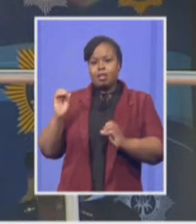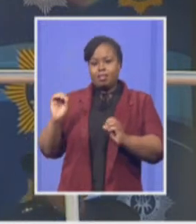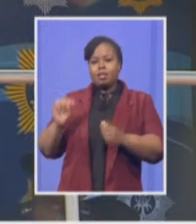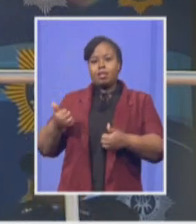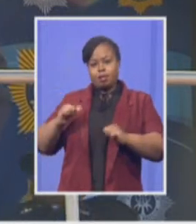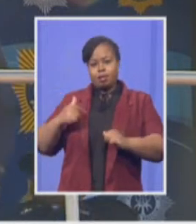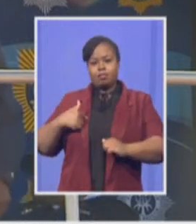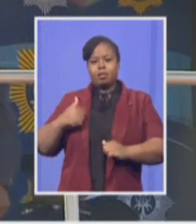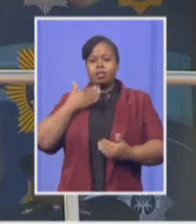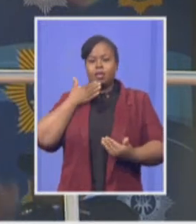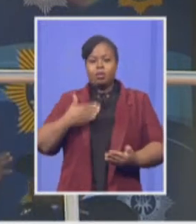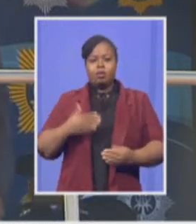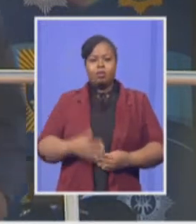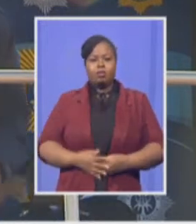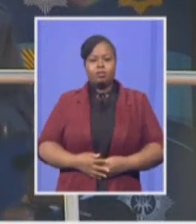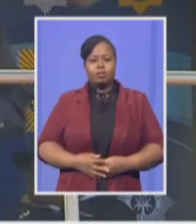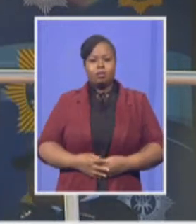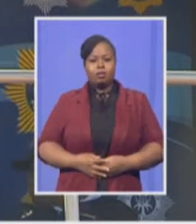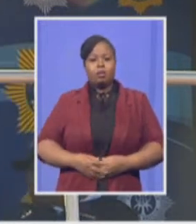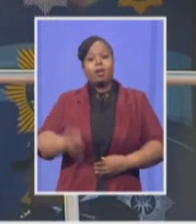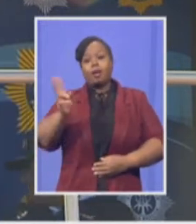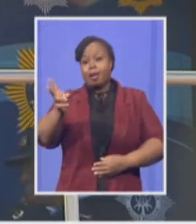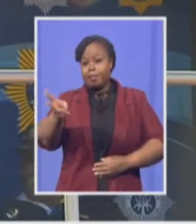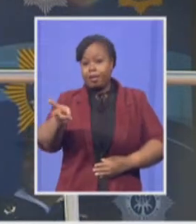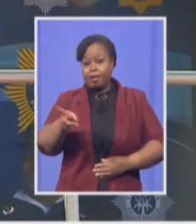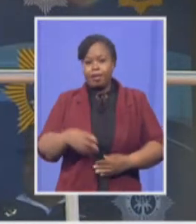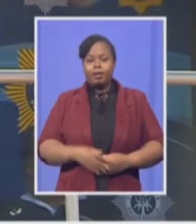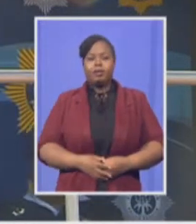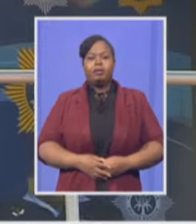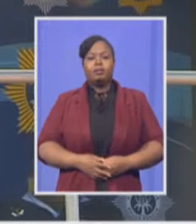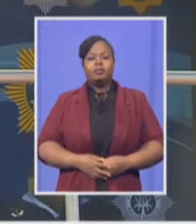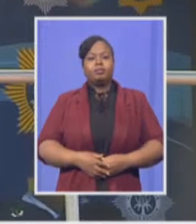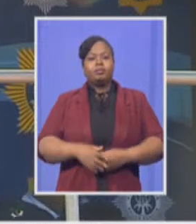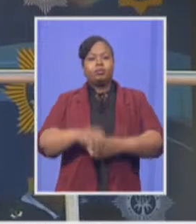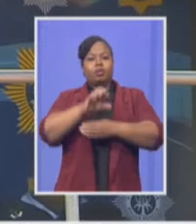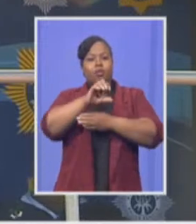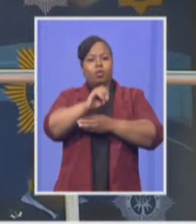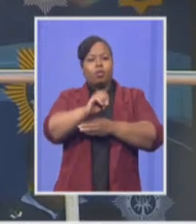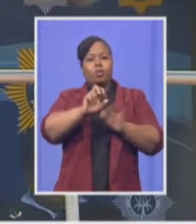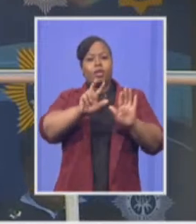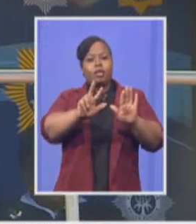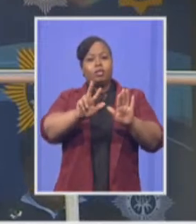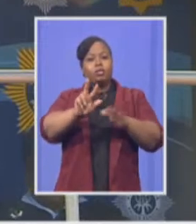Yalebo. Oh, okay. All right. 082